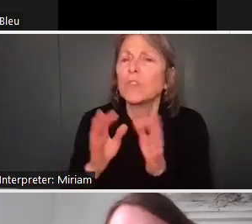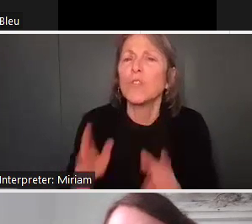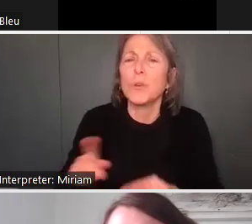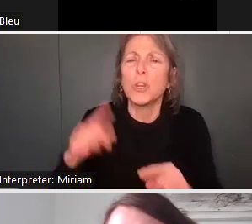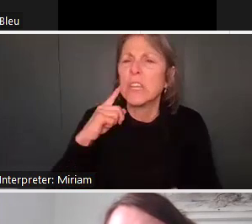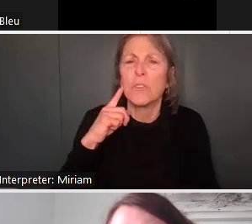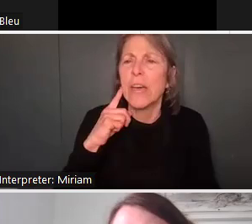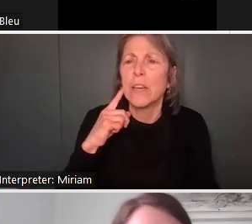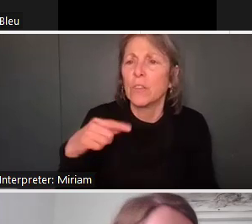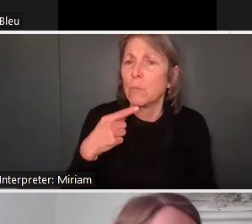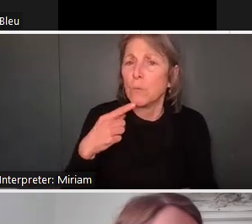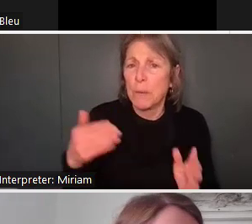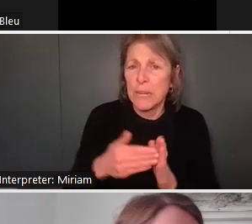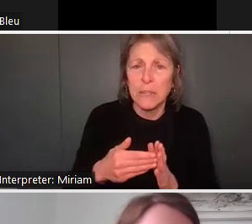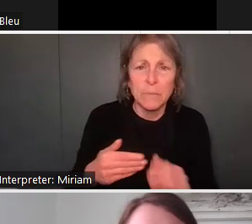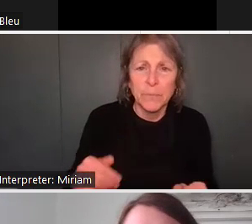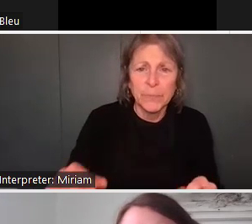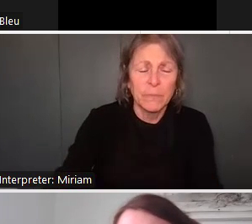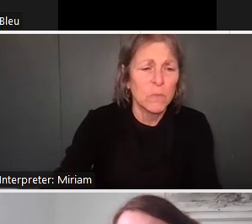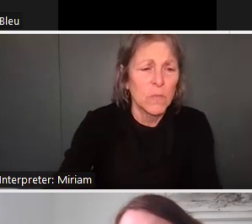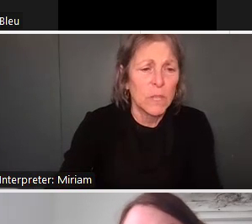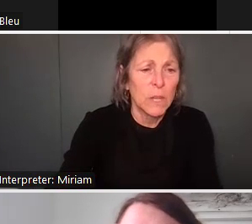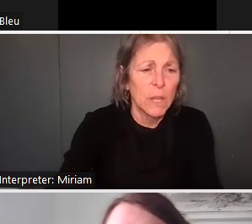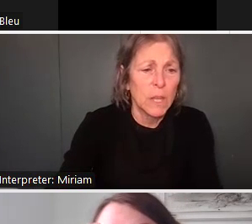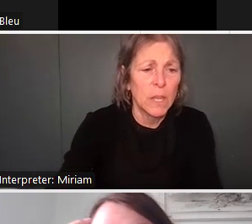I'm sorry, the interpreter couldn't hear that. Could someone repeat it?